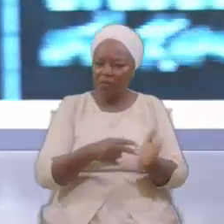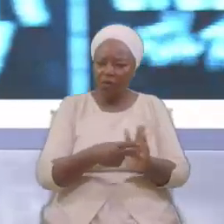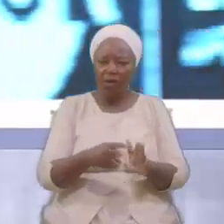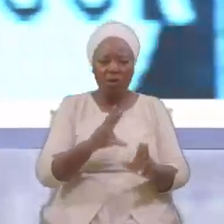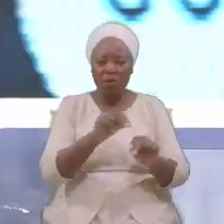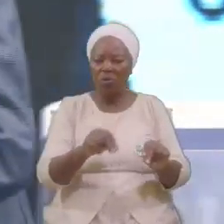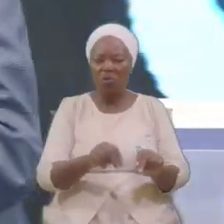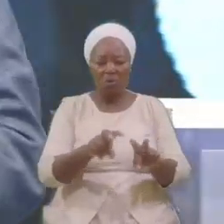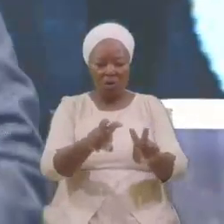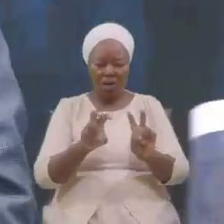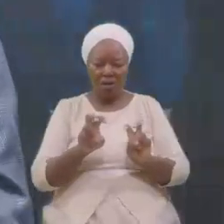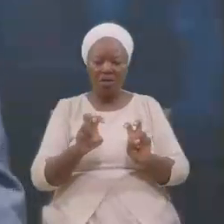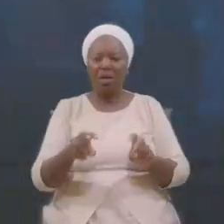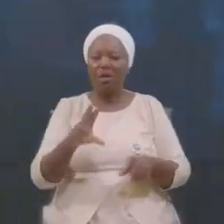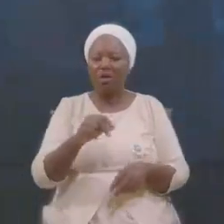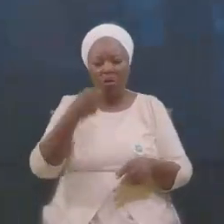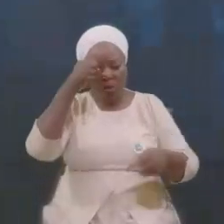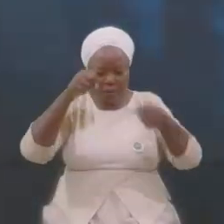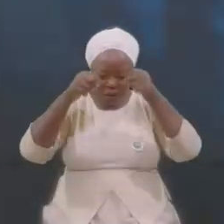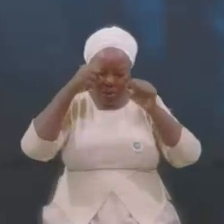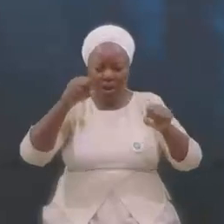no covetousness, there is no